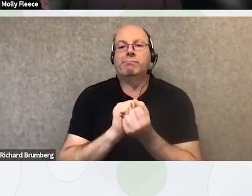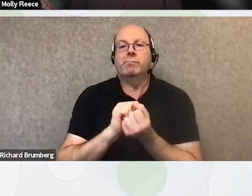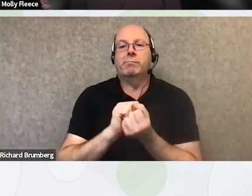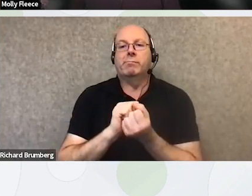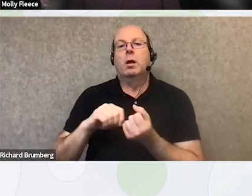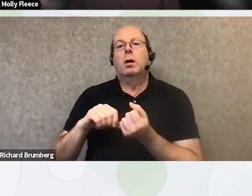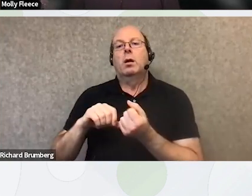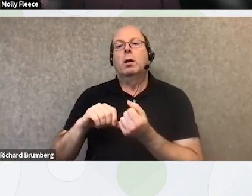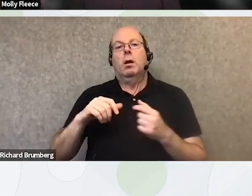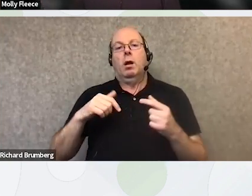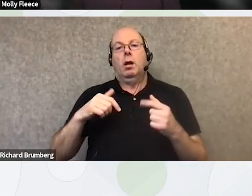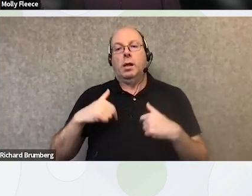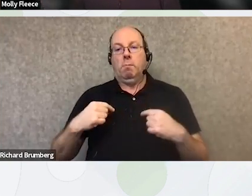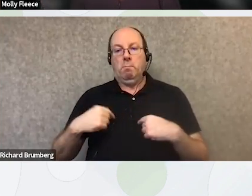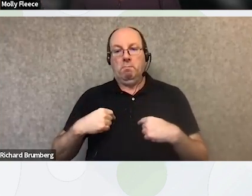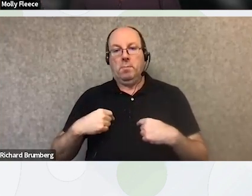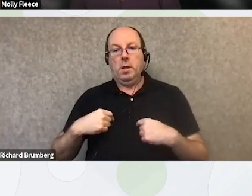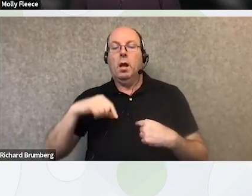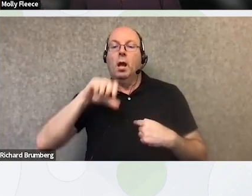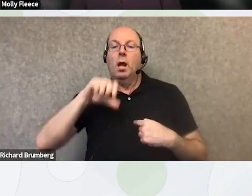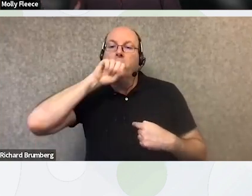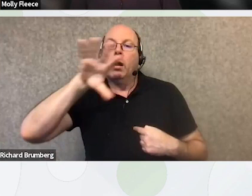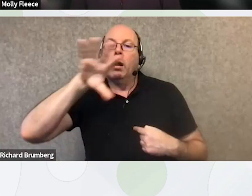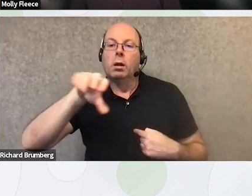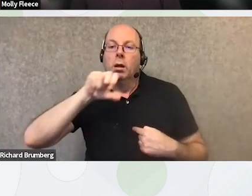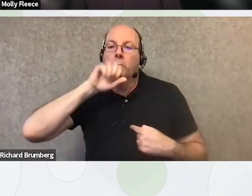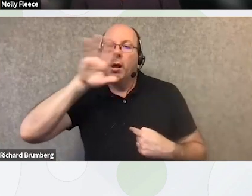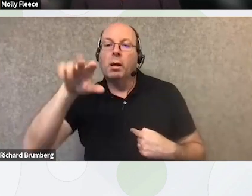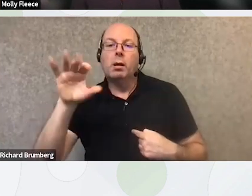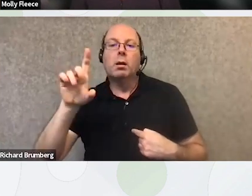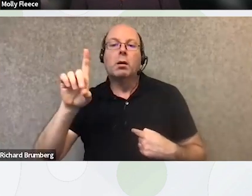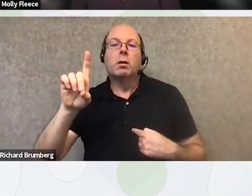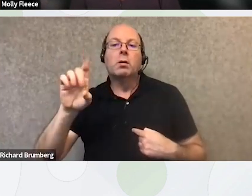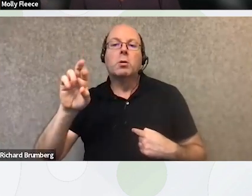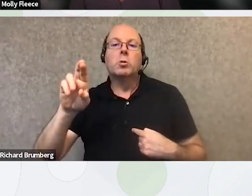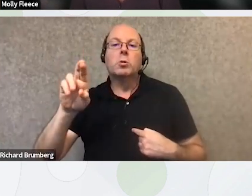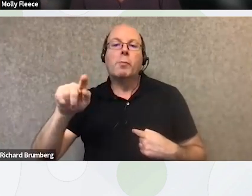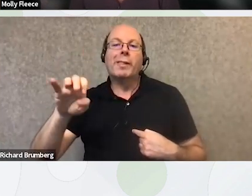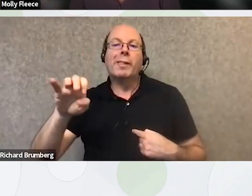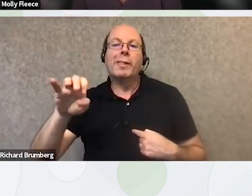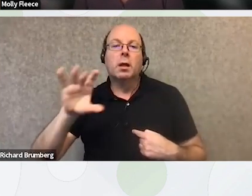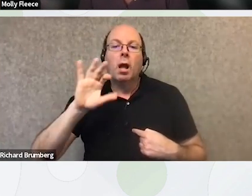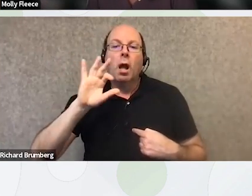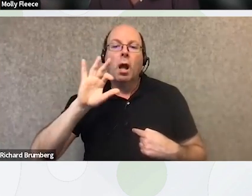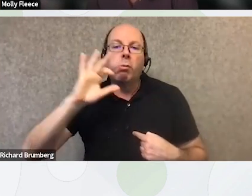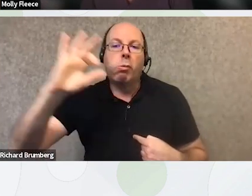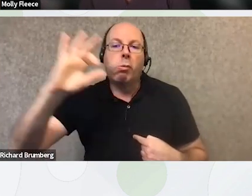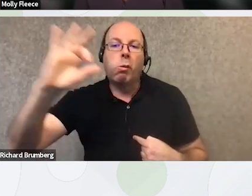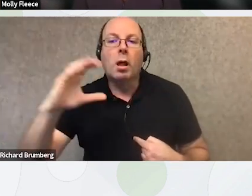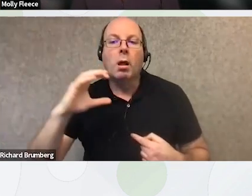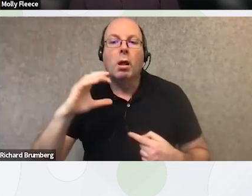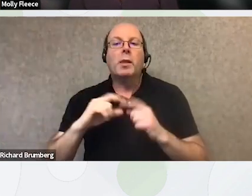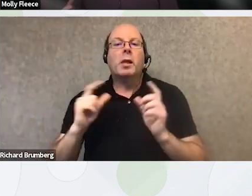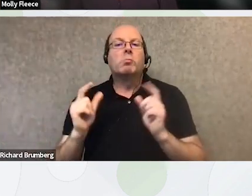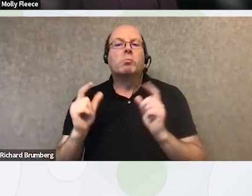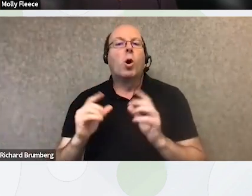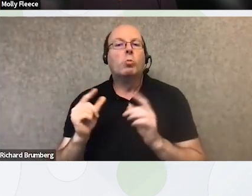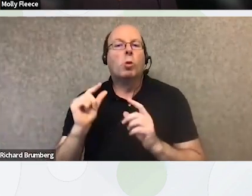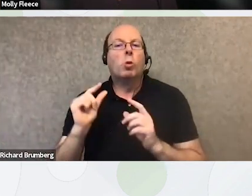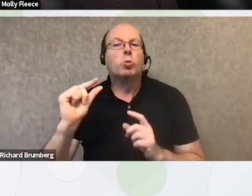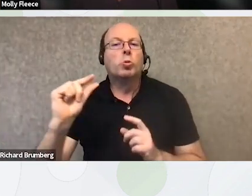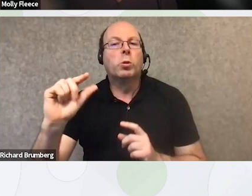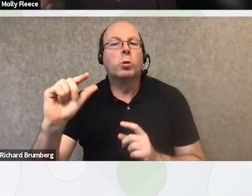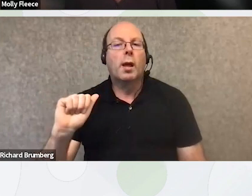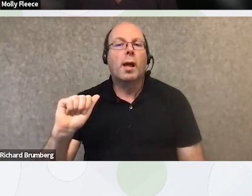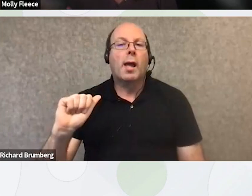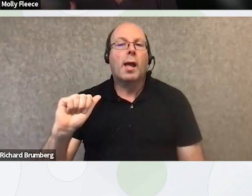to person via large droplets, as well as with aerosolized droplets that we'll talk about in a few minutes, through mechanisms